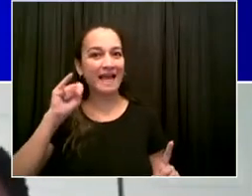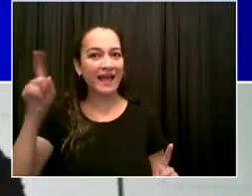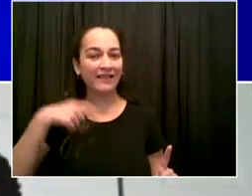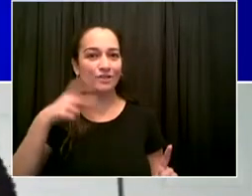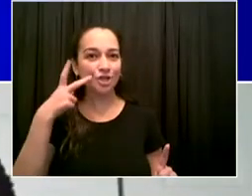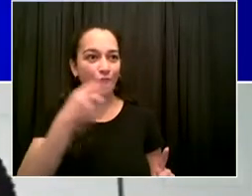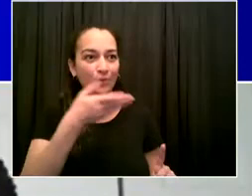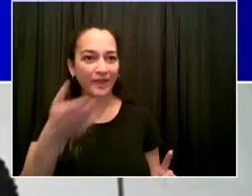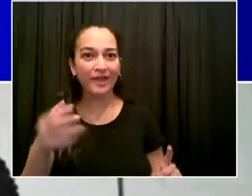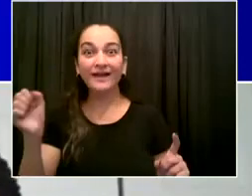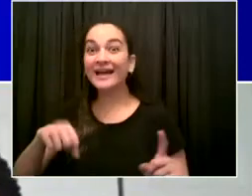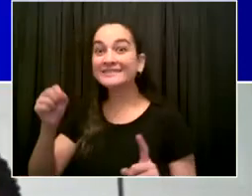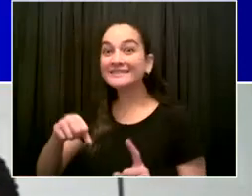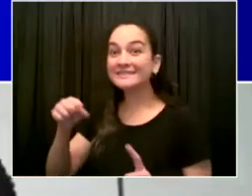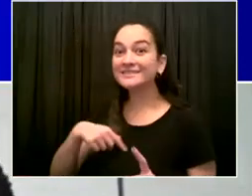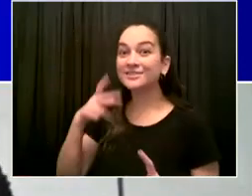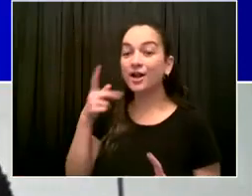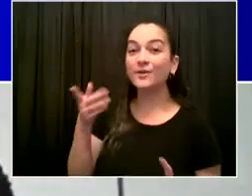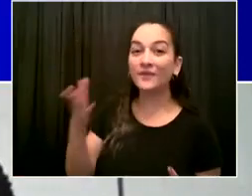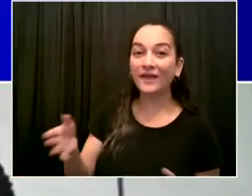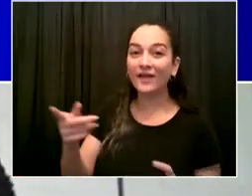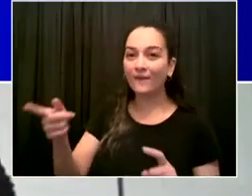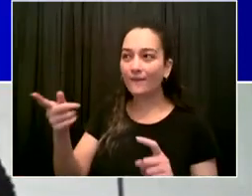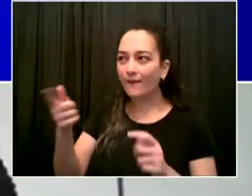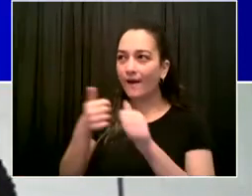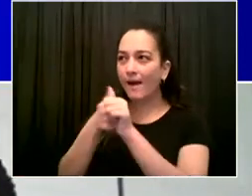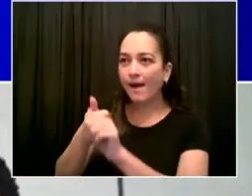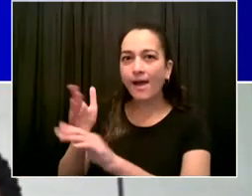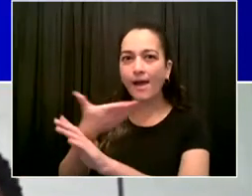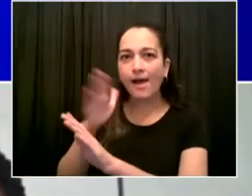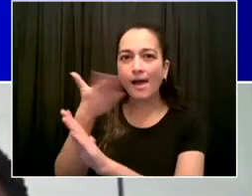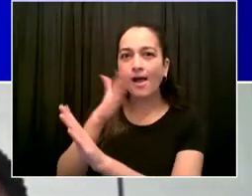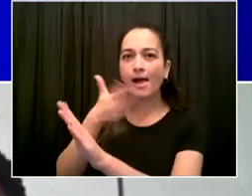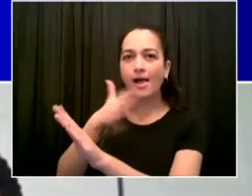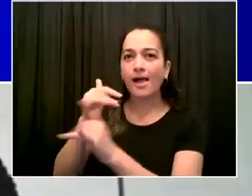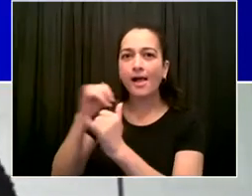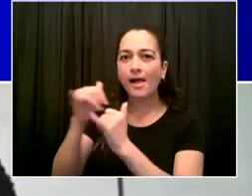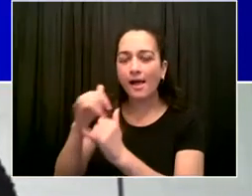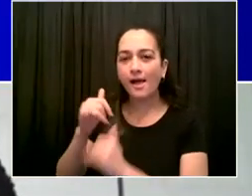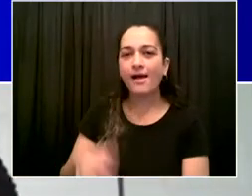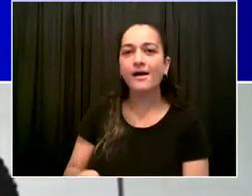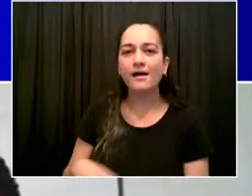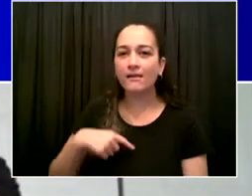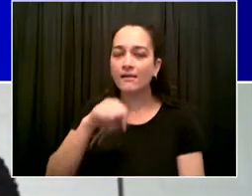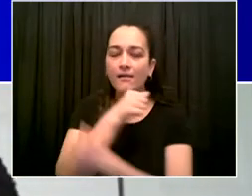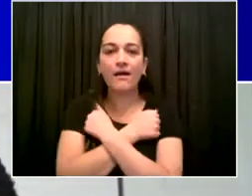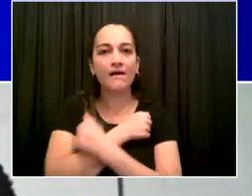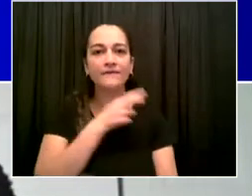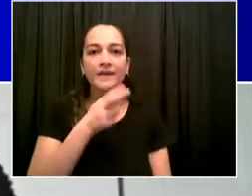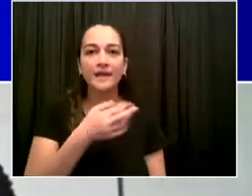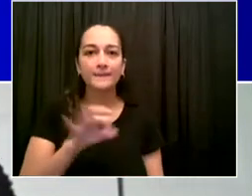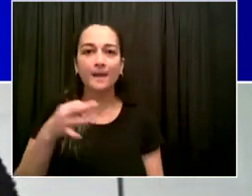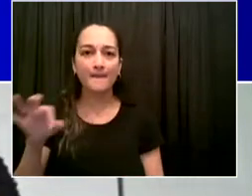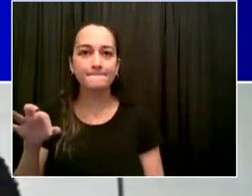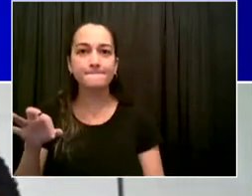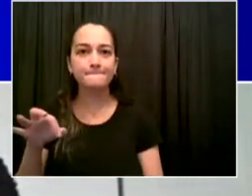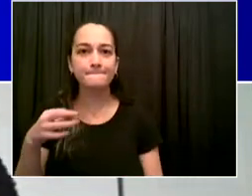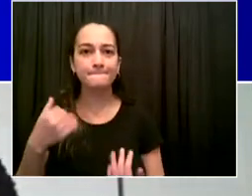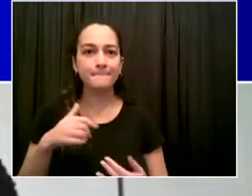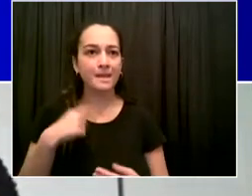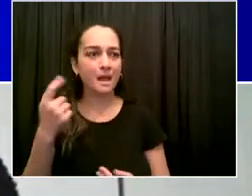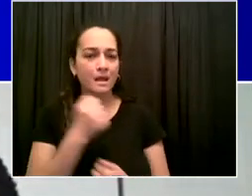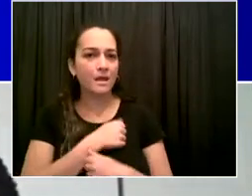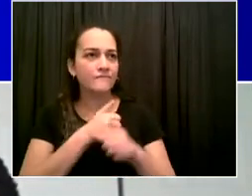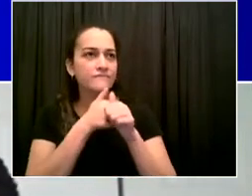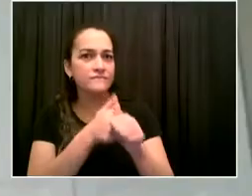Hip-hop raised me, so it's exciting. And thank you for helping bring in, you know, just lifting up that culture and making New York City excited to come back. So I appreciate